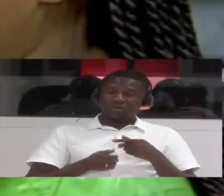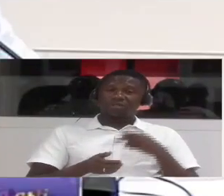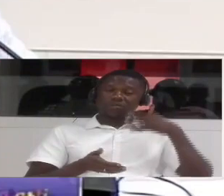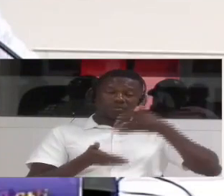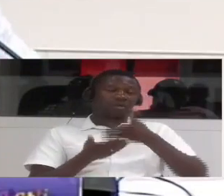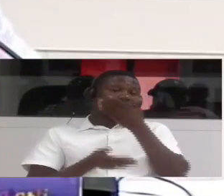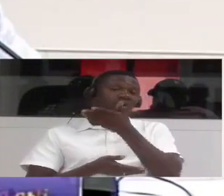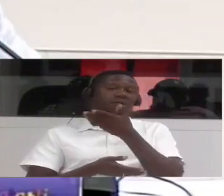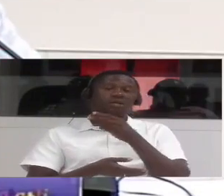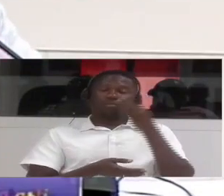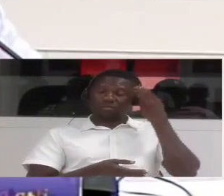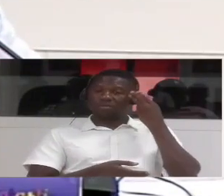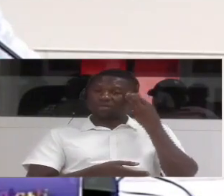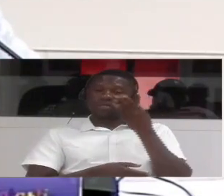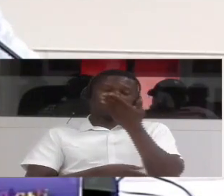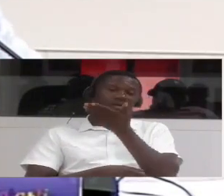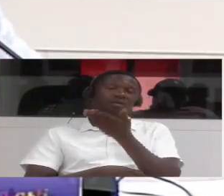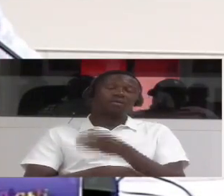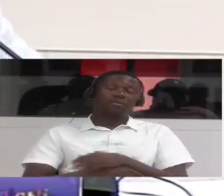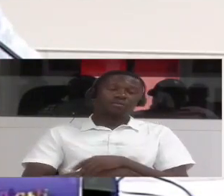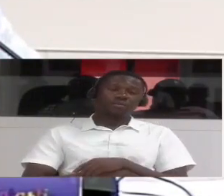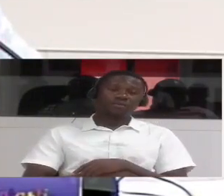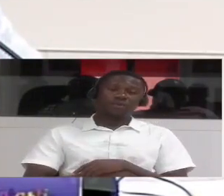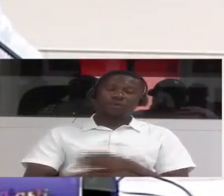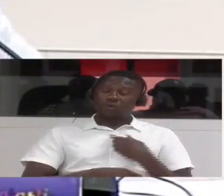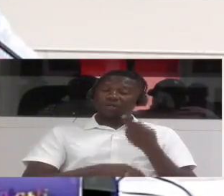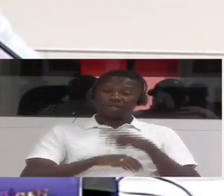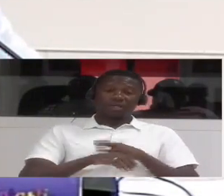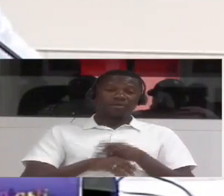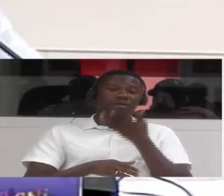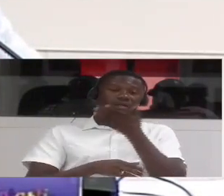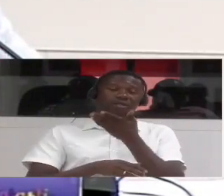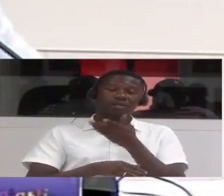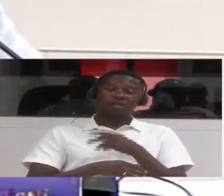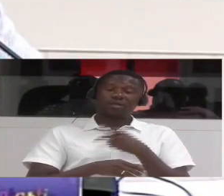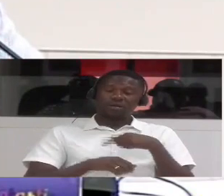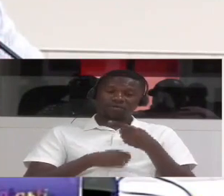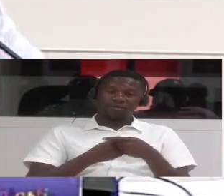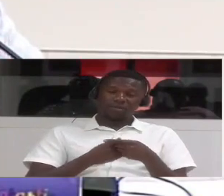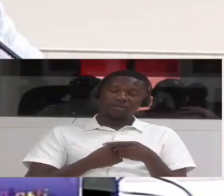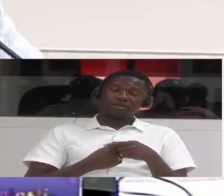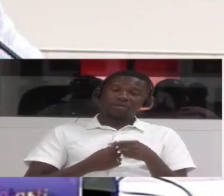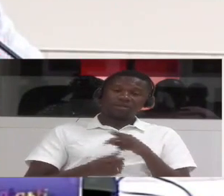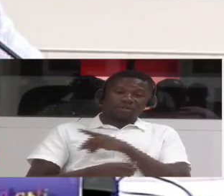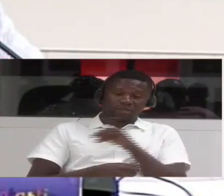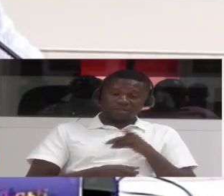he spent time in Mali. So whilst he was there, then, of course, they,